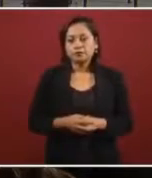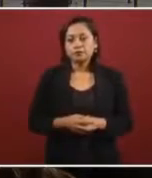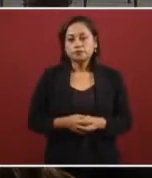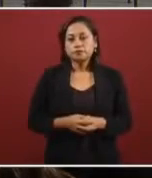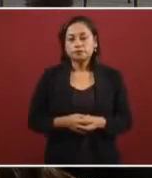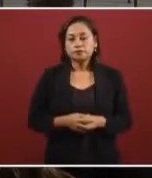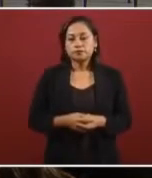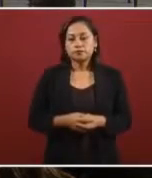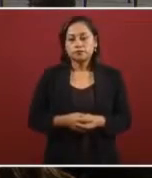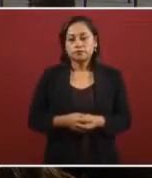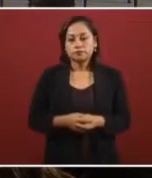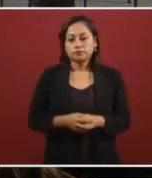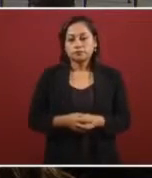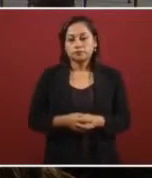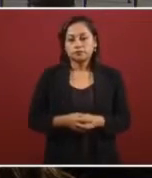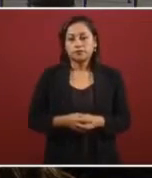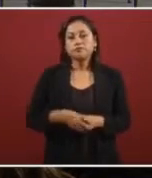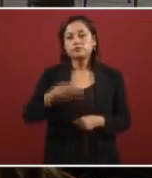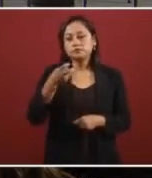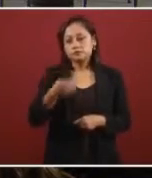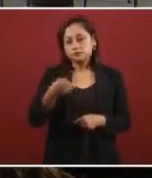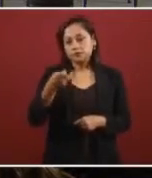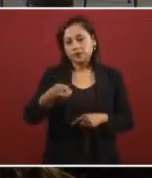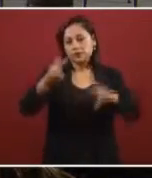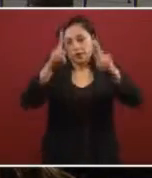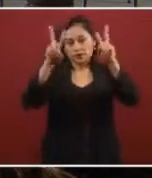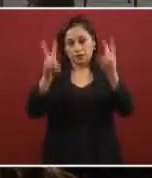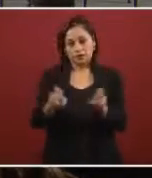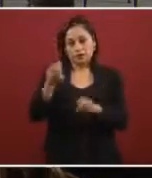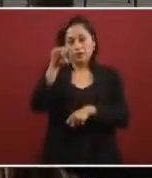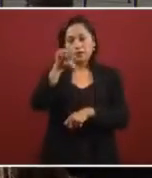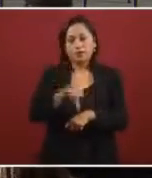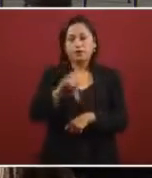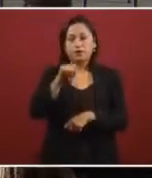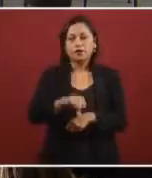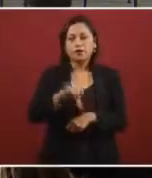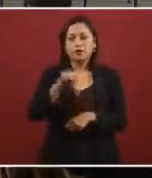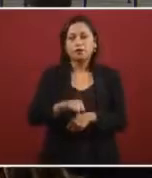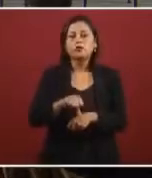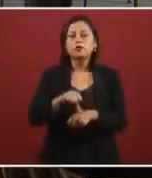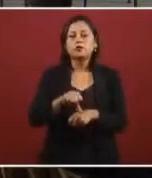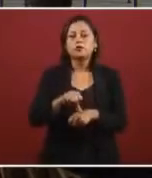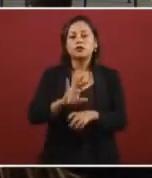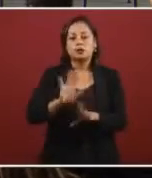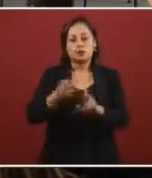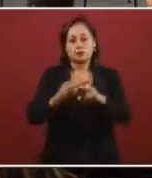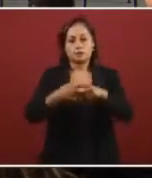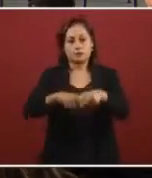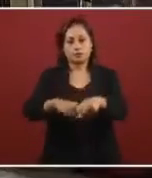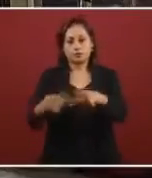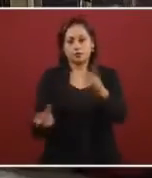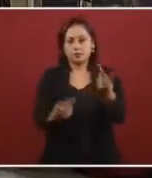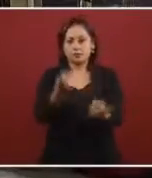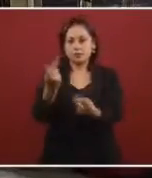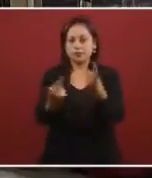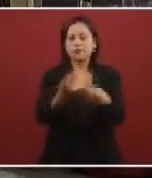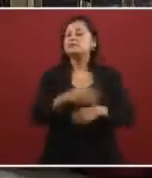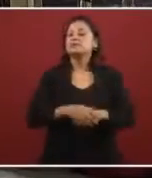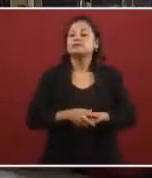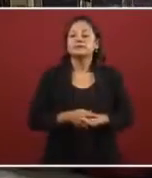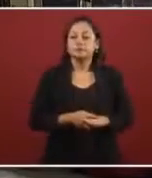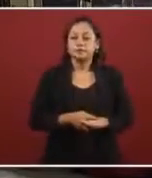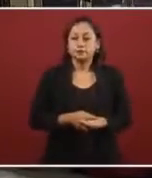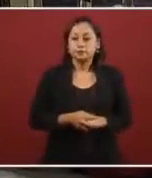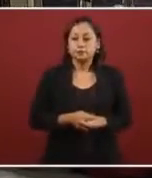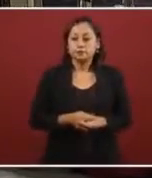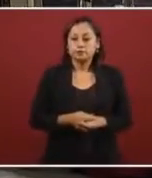Well, yes, this is the matter for today, the topic, and we'll open up for questions.